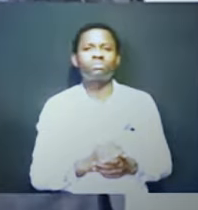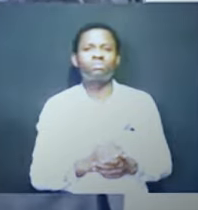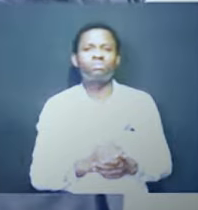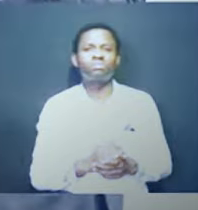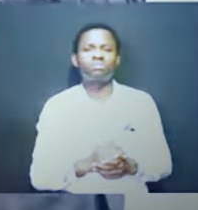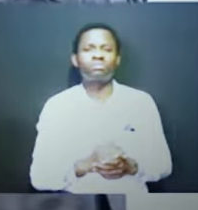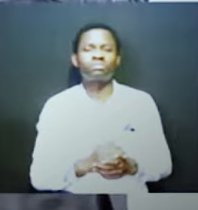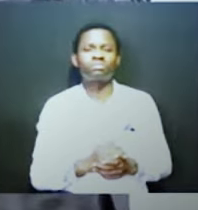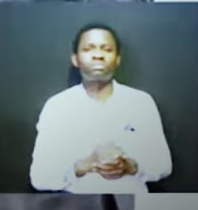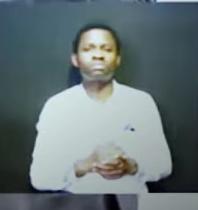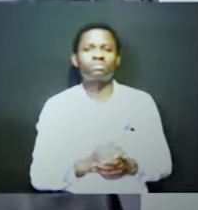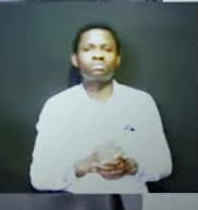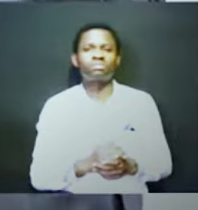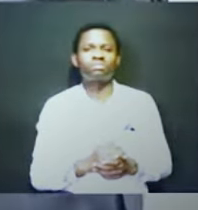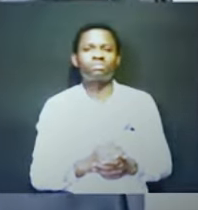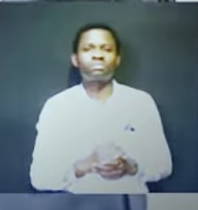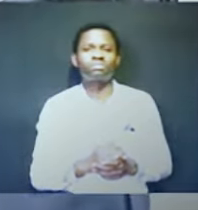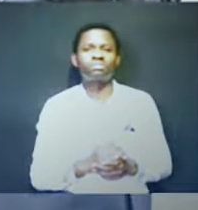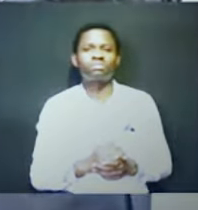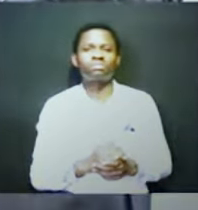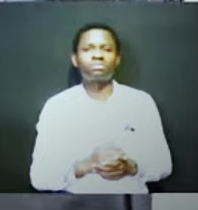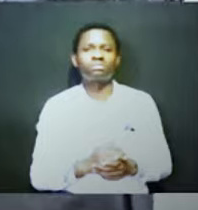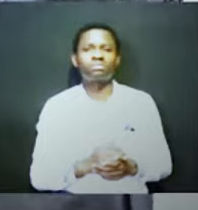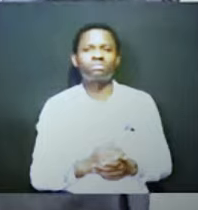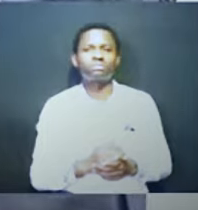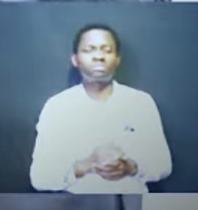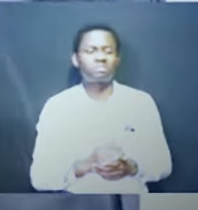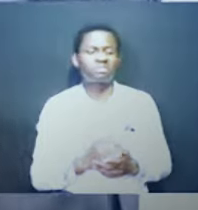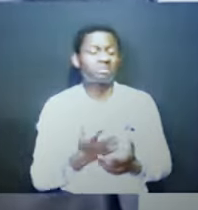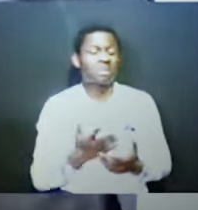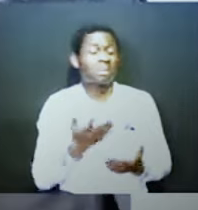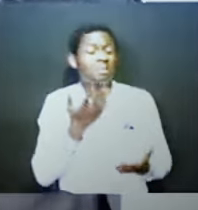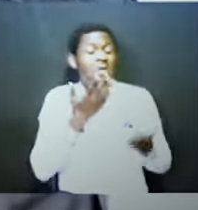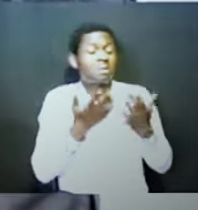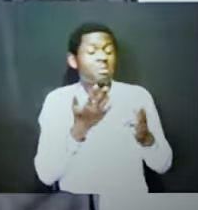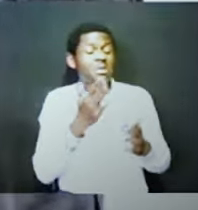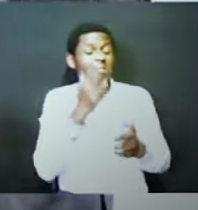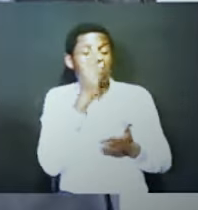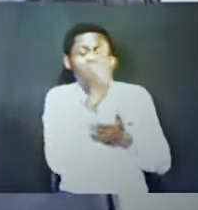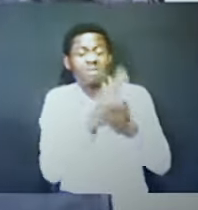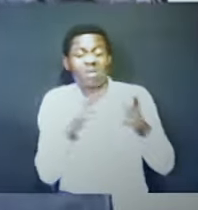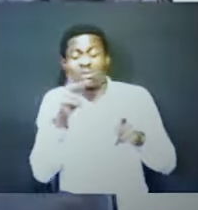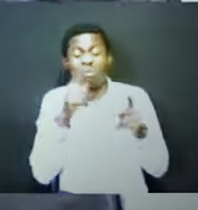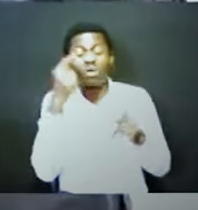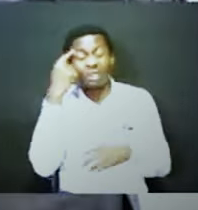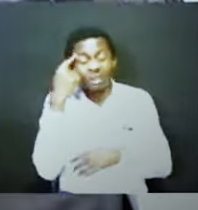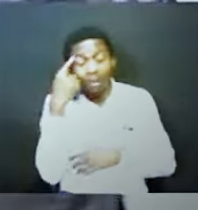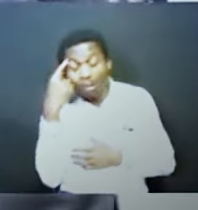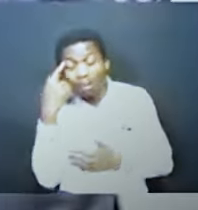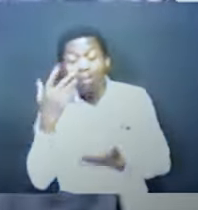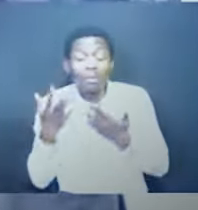they may be hearing that I'm saying that don't build houses. That is